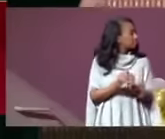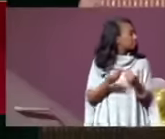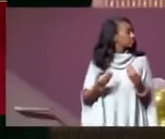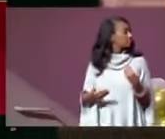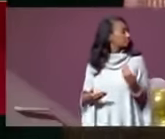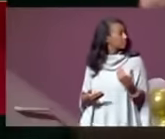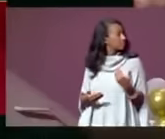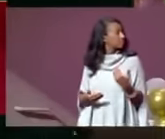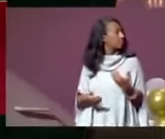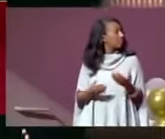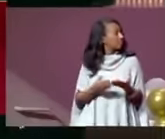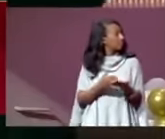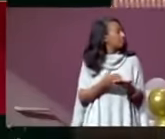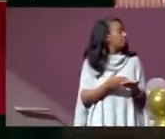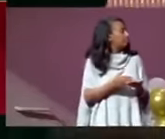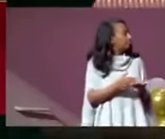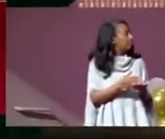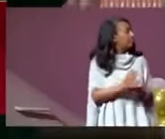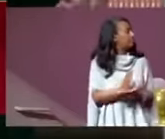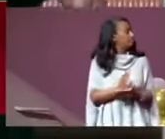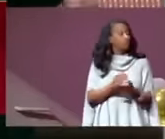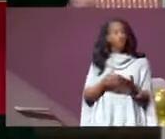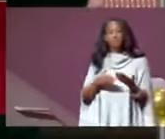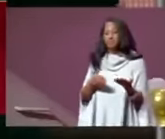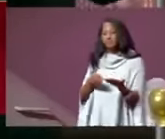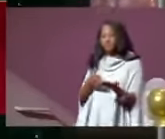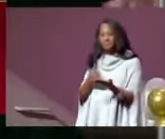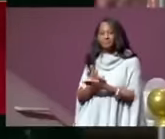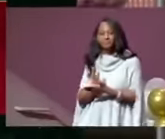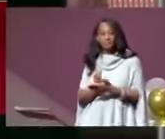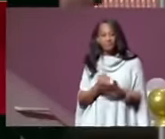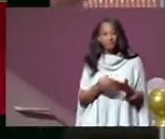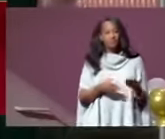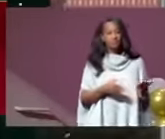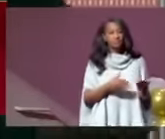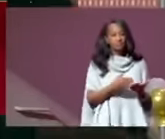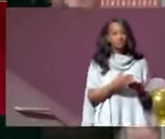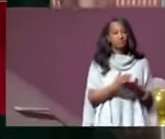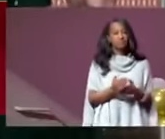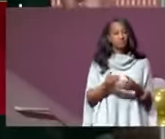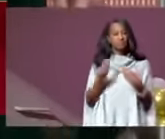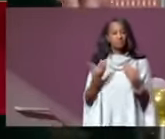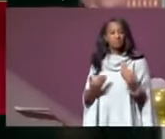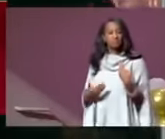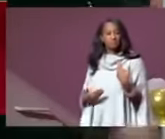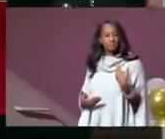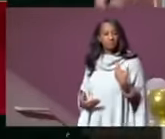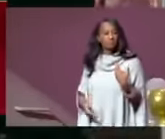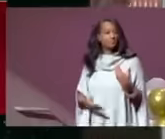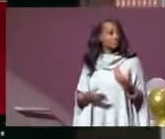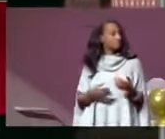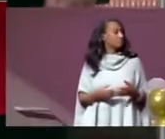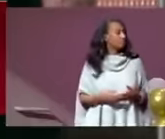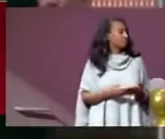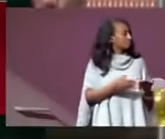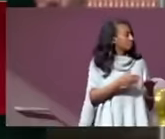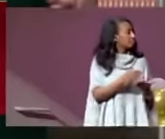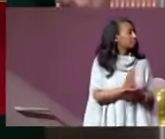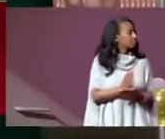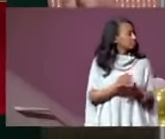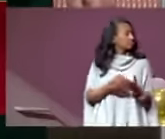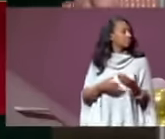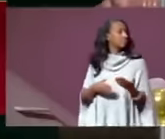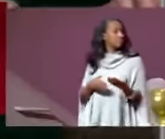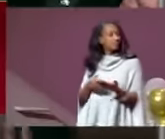right with me. Say it again. He's all right. He's all right. He's all right with me. Truly the Lord is all right